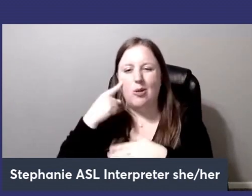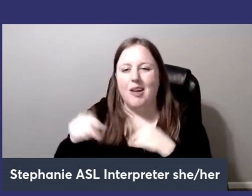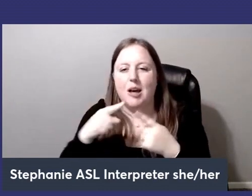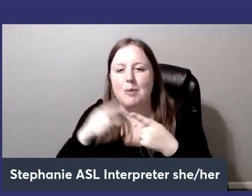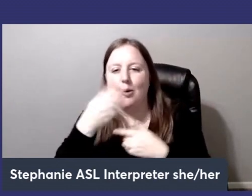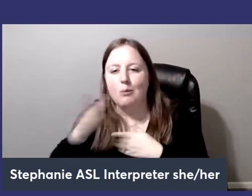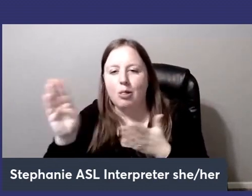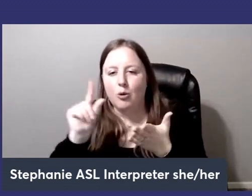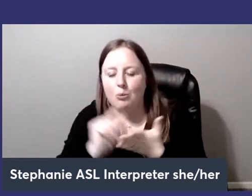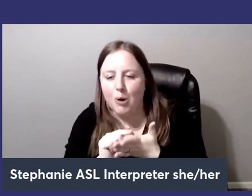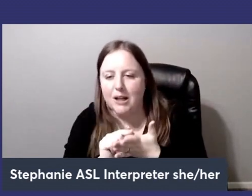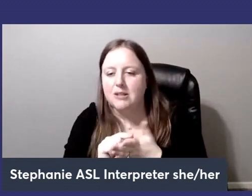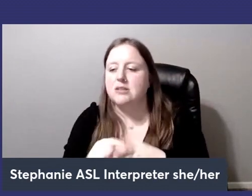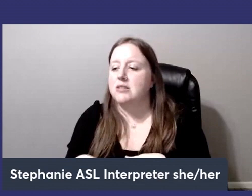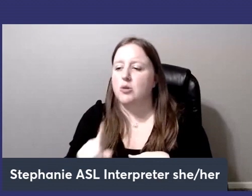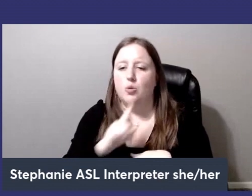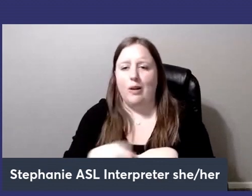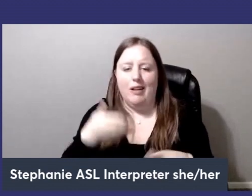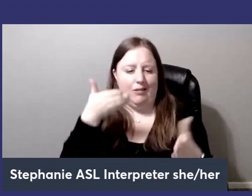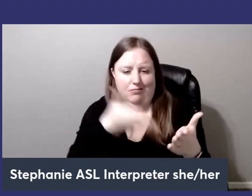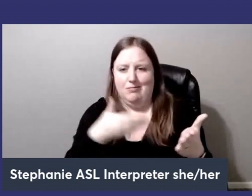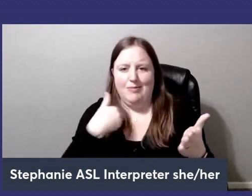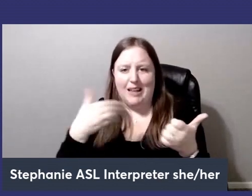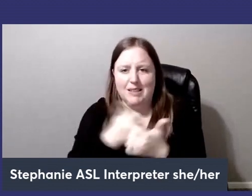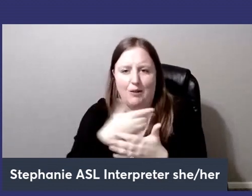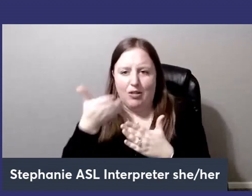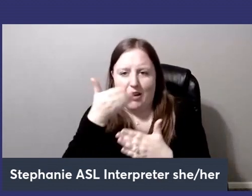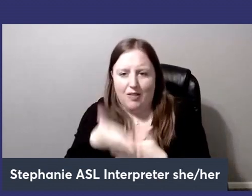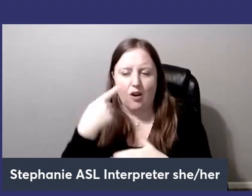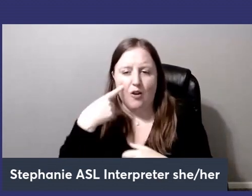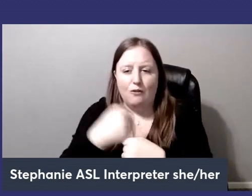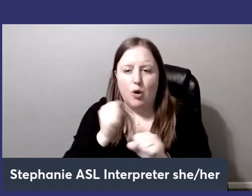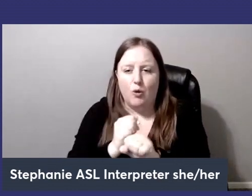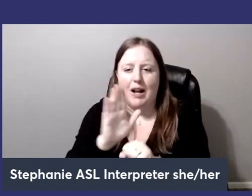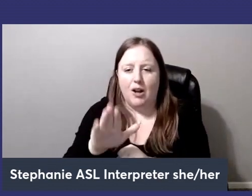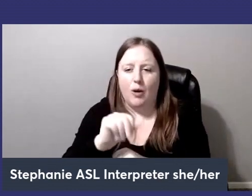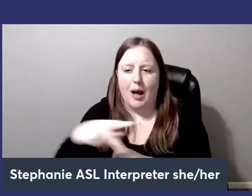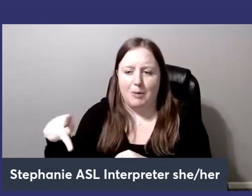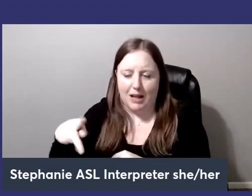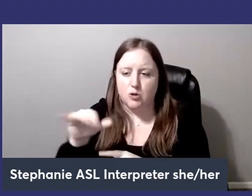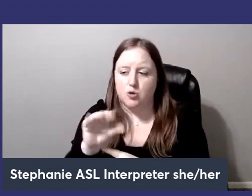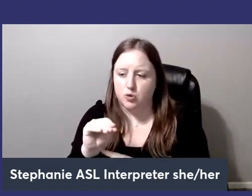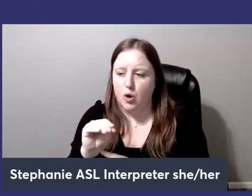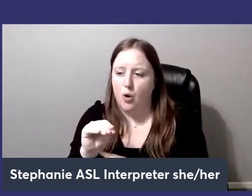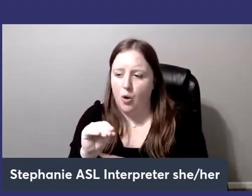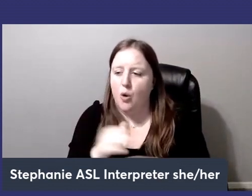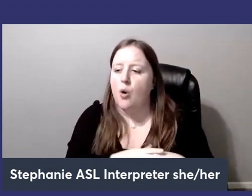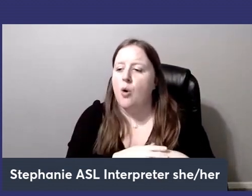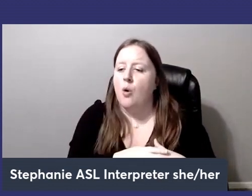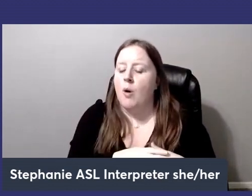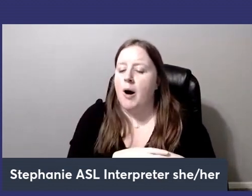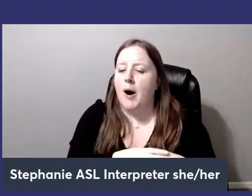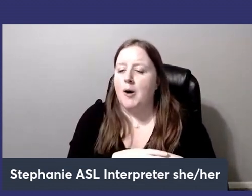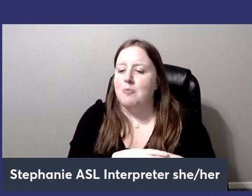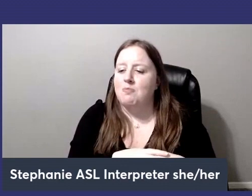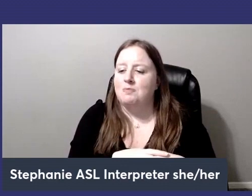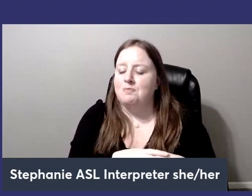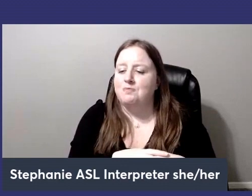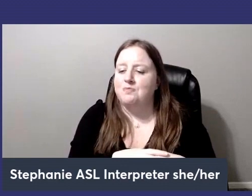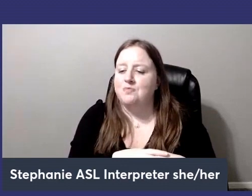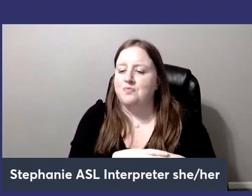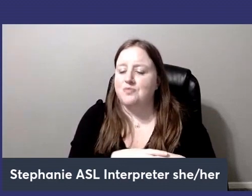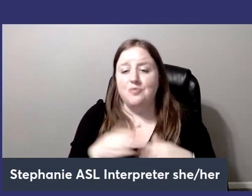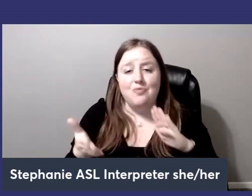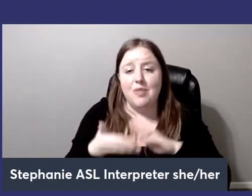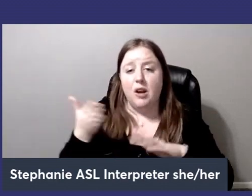like kind of a one-stop shop for creating your particular application. So you'll get by running a